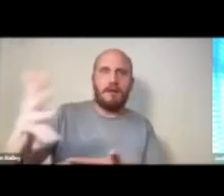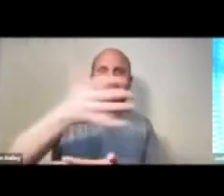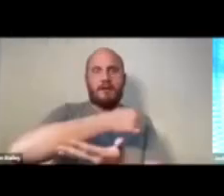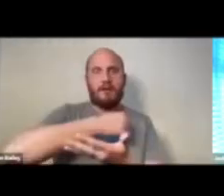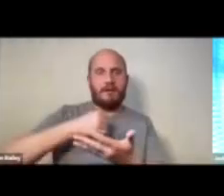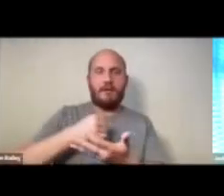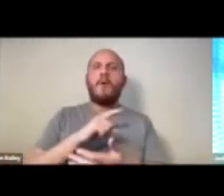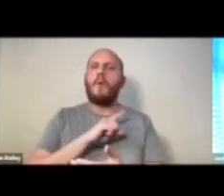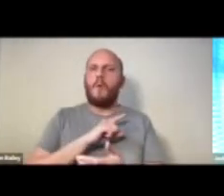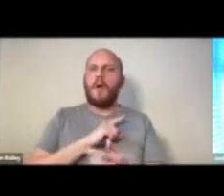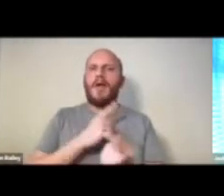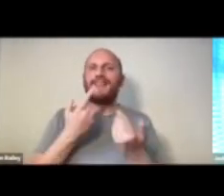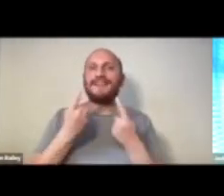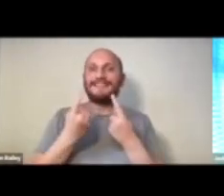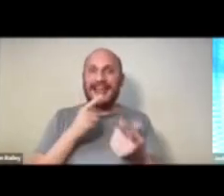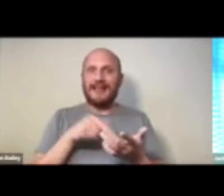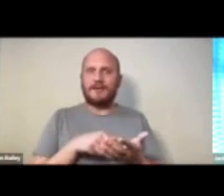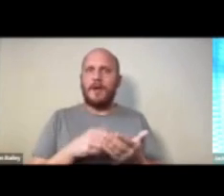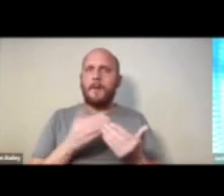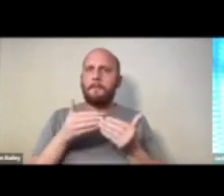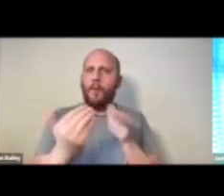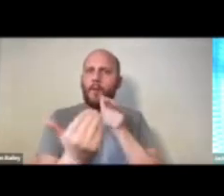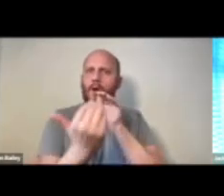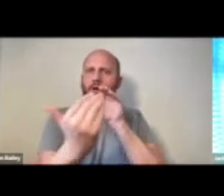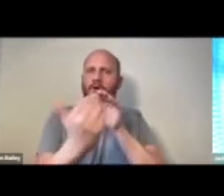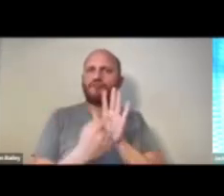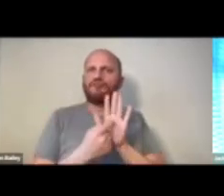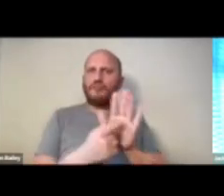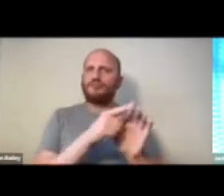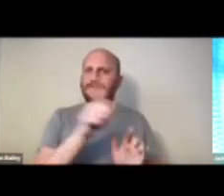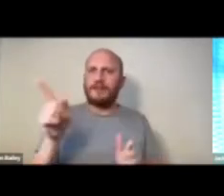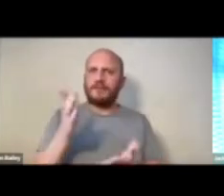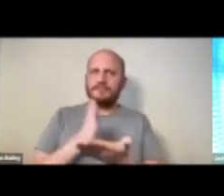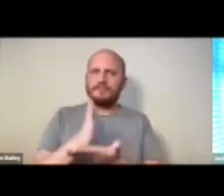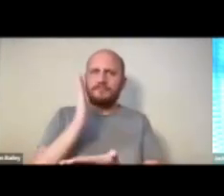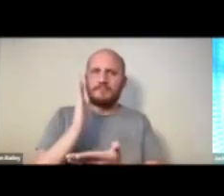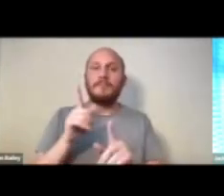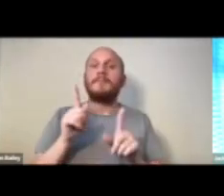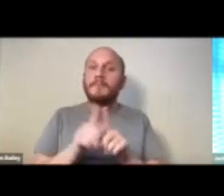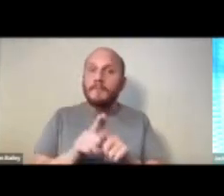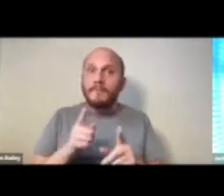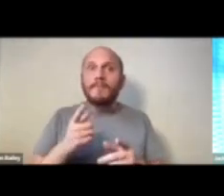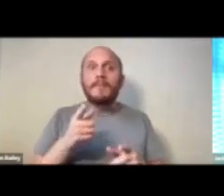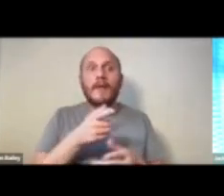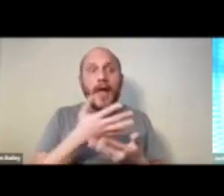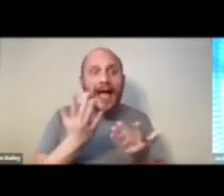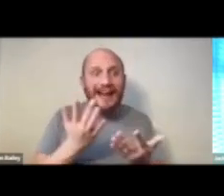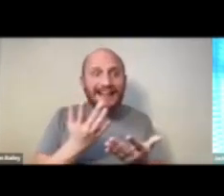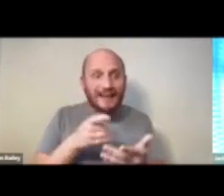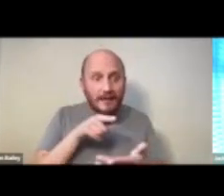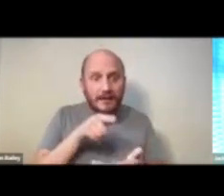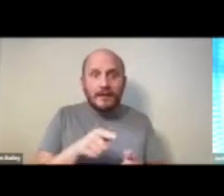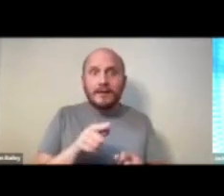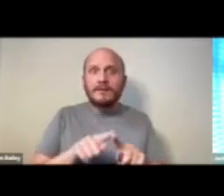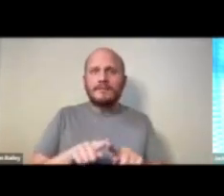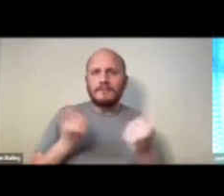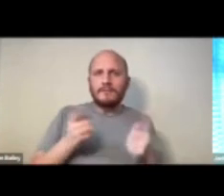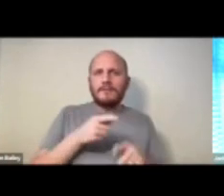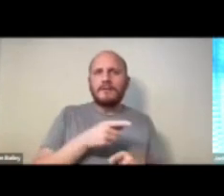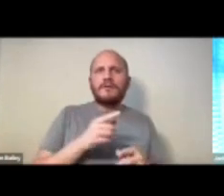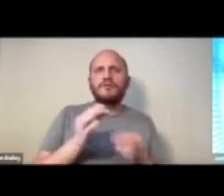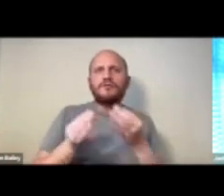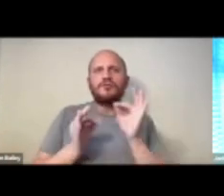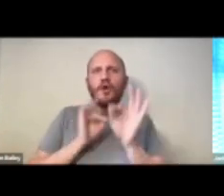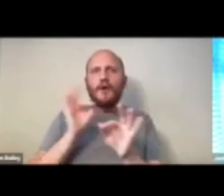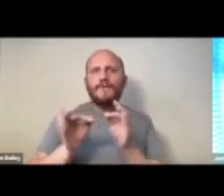general. Secondly, because smaller differences in the survey responses can be flagged as being significant. What do I mean